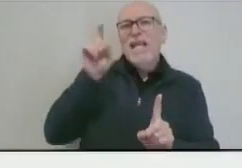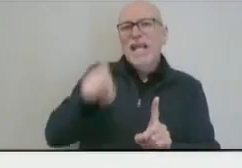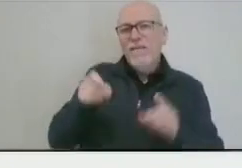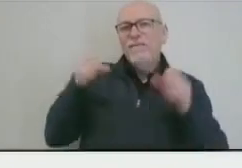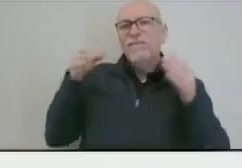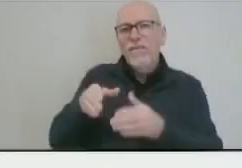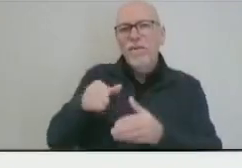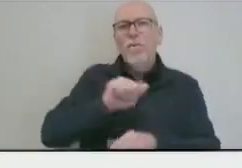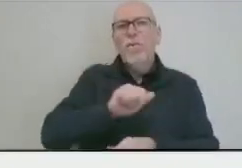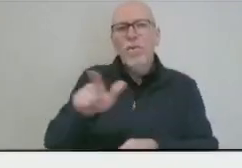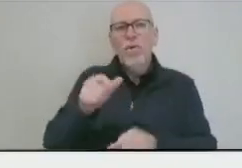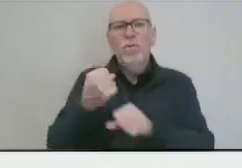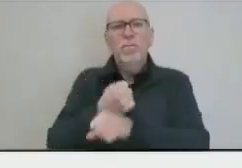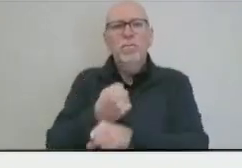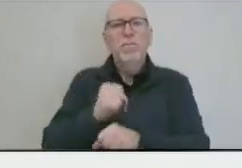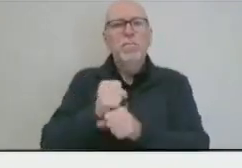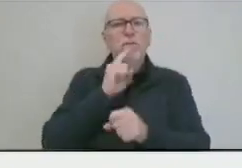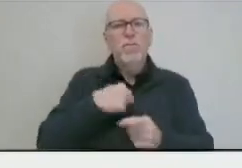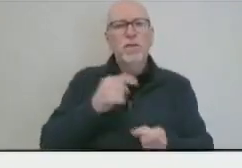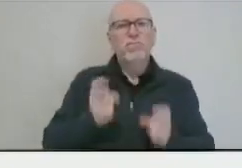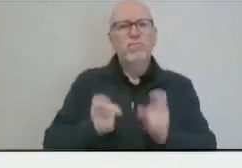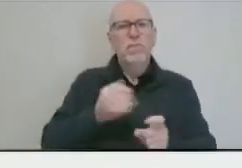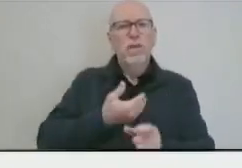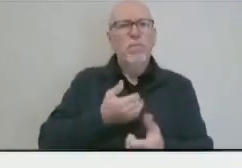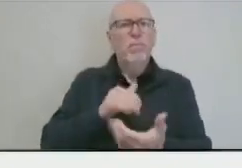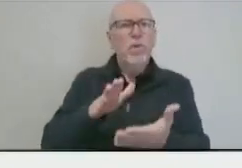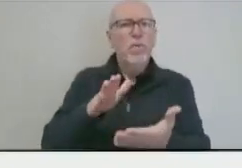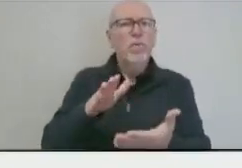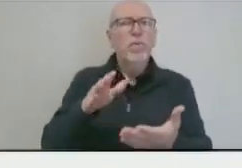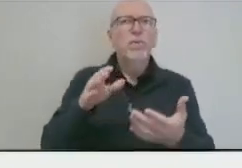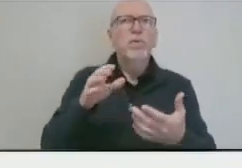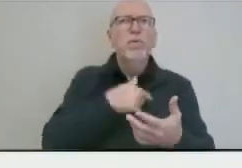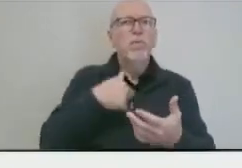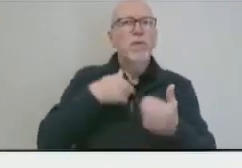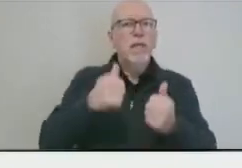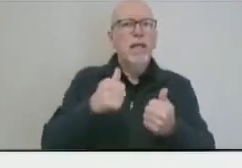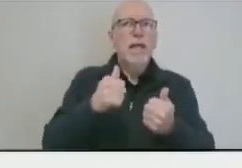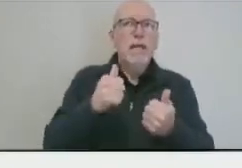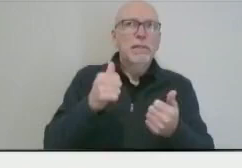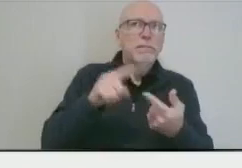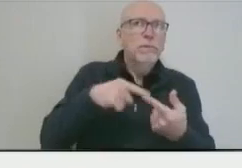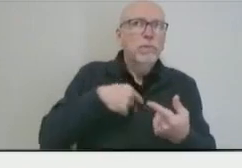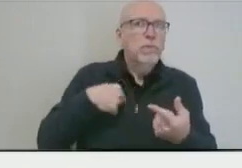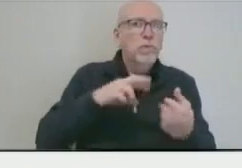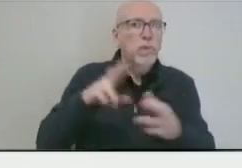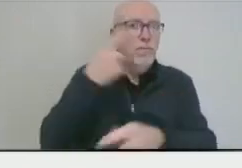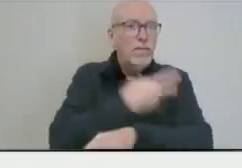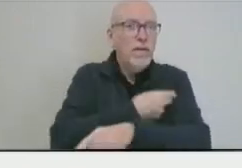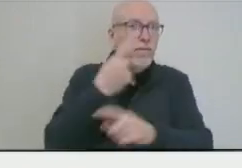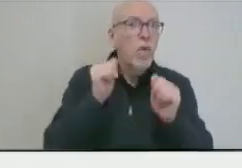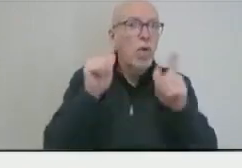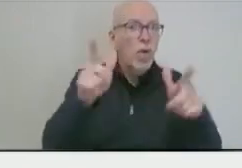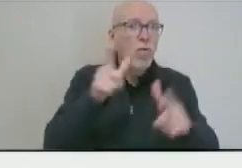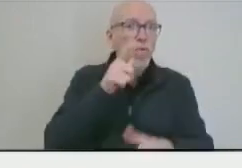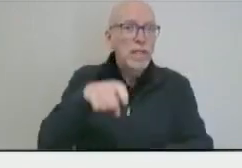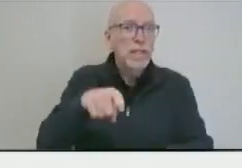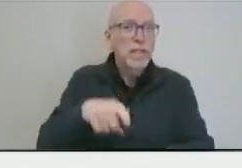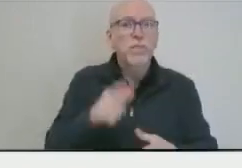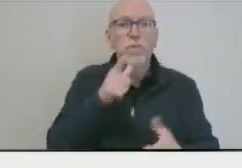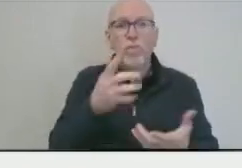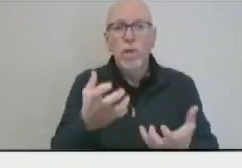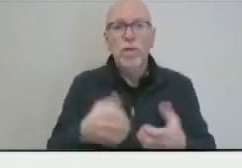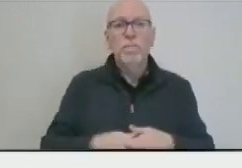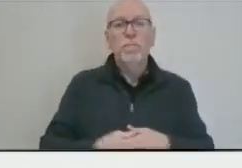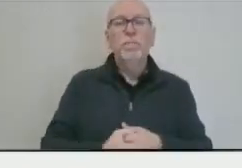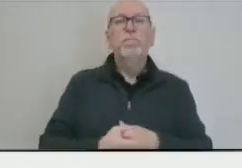our data and adjust our approach as needed until we can provide a vaccine to every Hoosier who wants one. We continue to